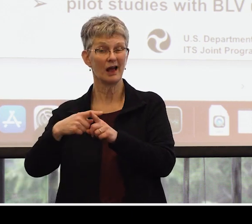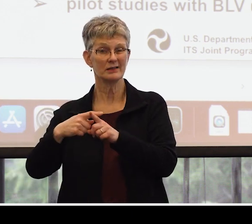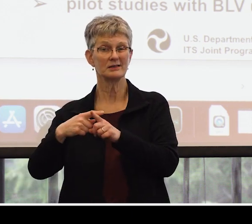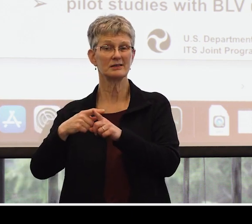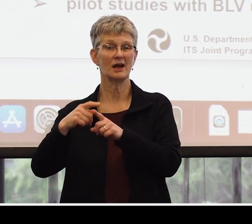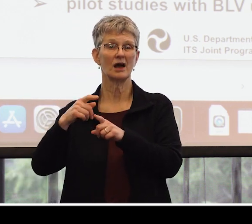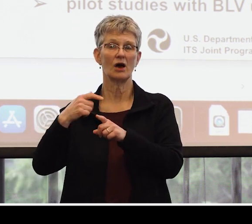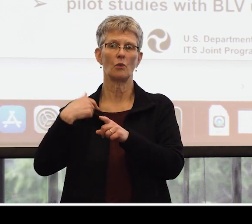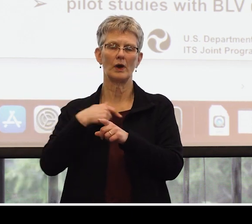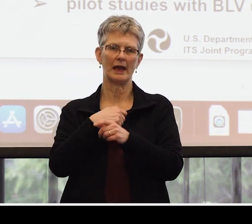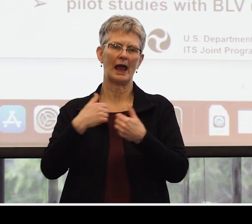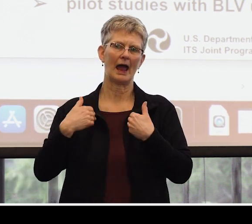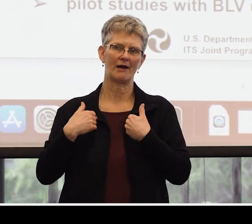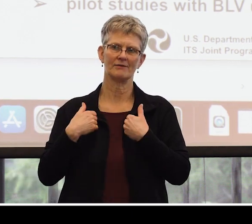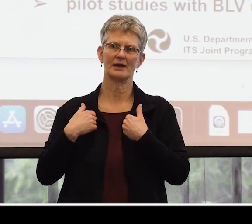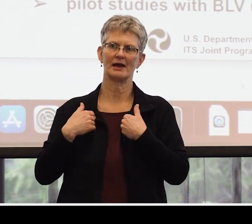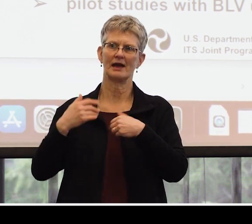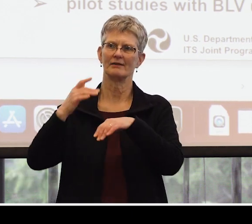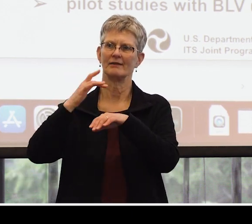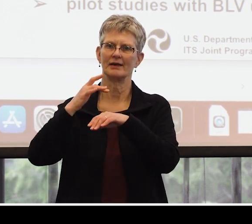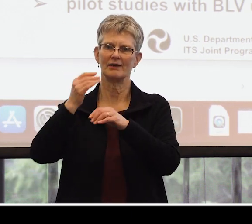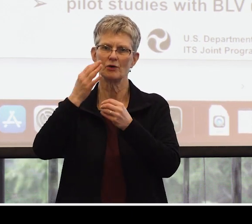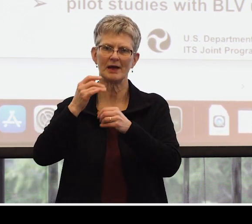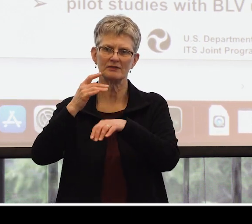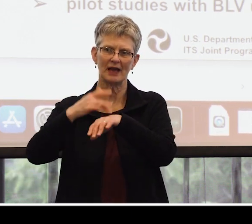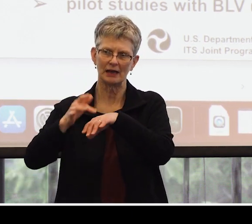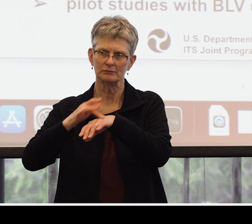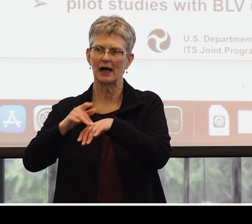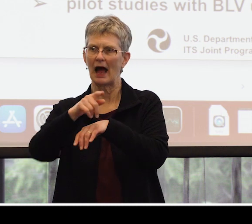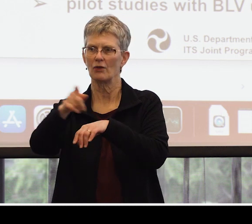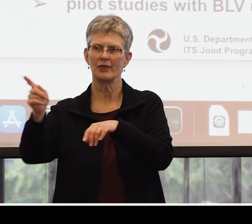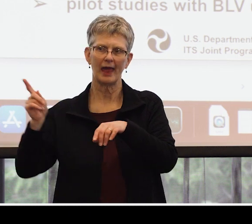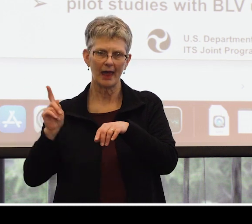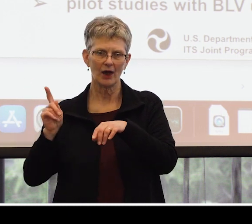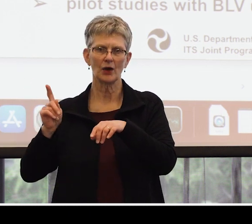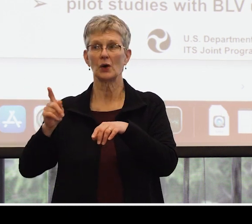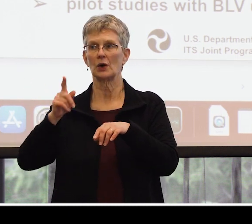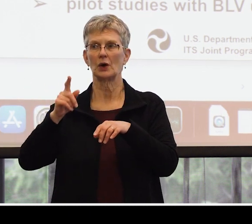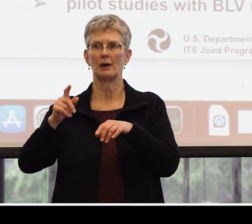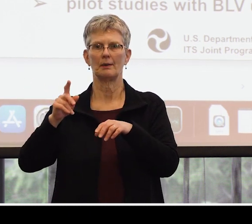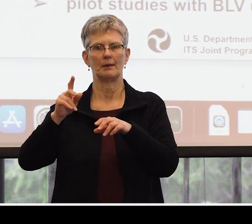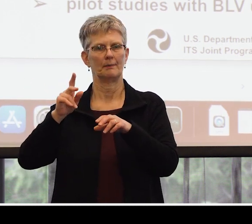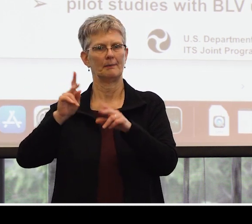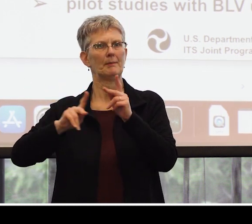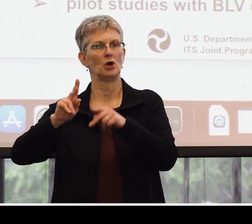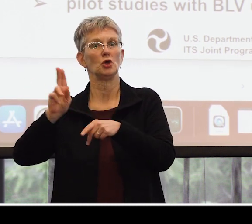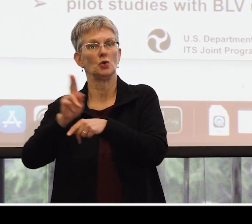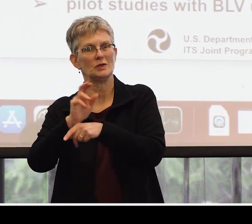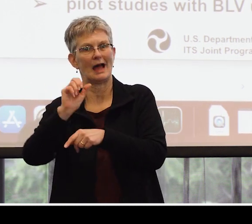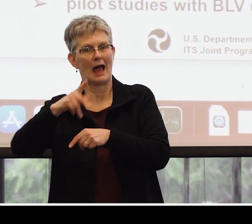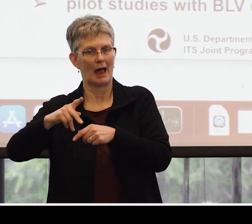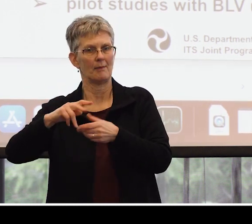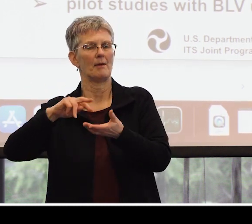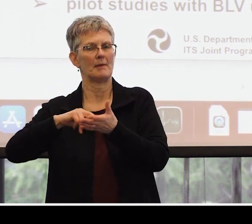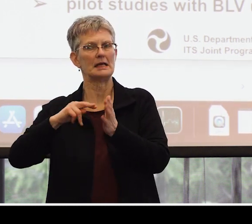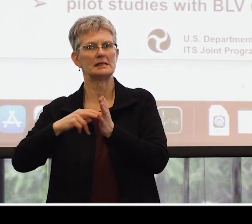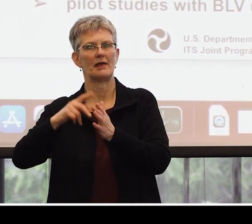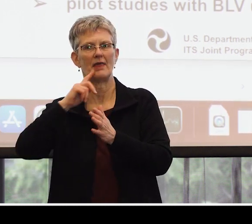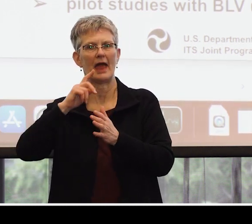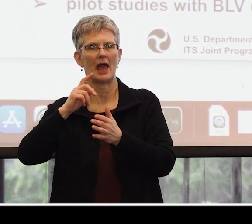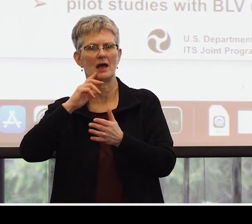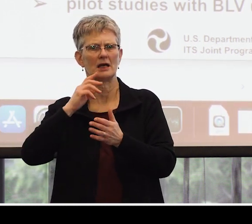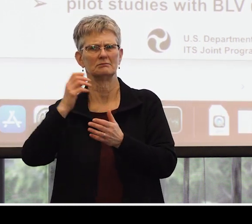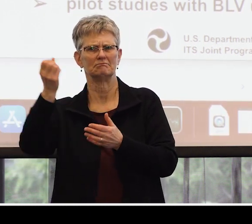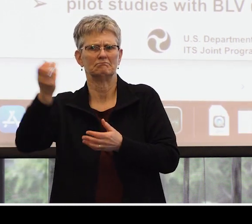mappers who put down every bench and every trash can, and we are beneficiaries to a lot of that open public effort. We're